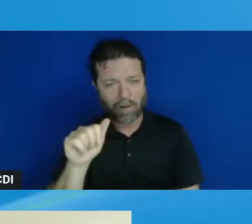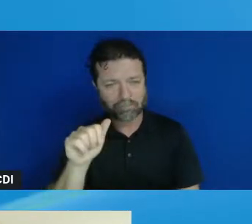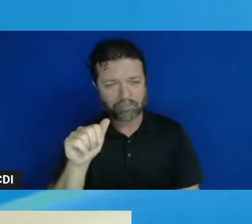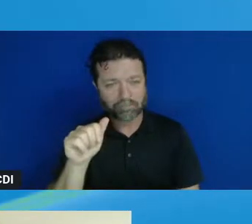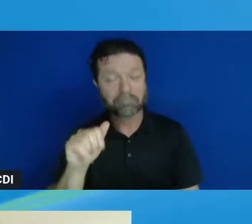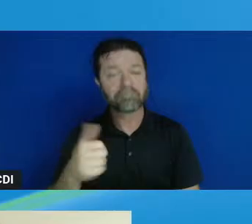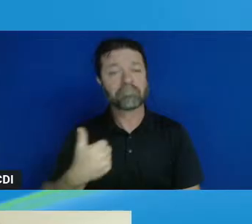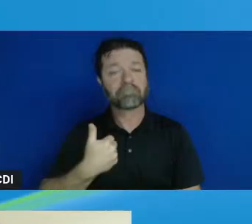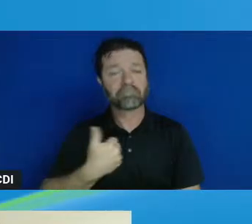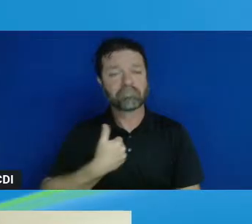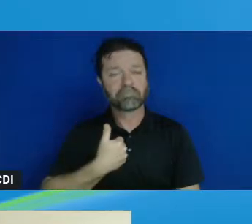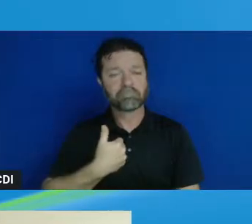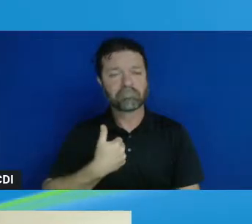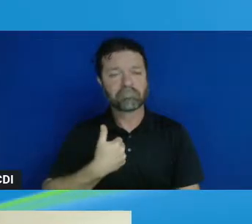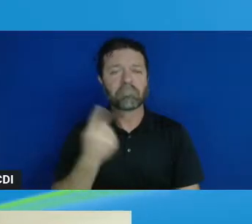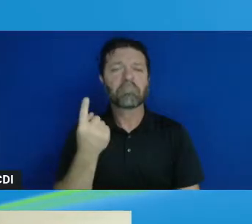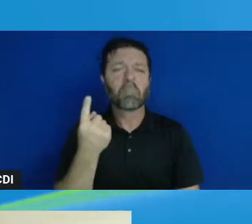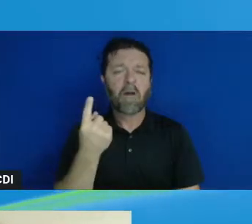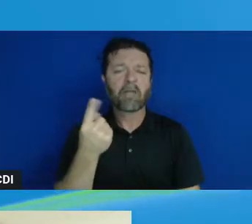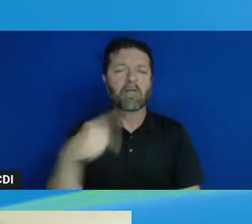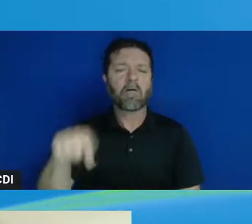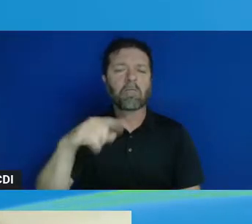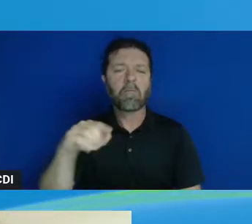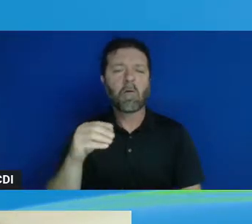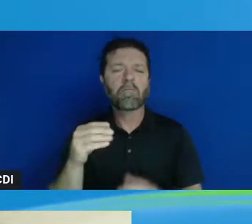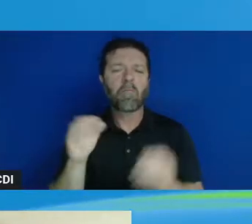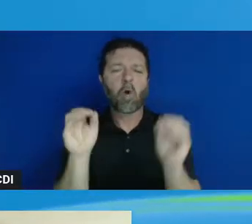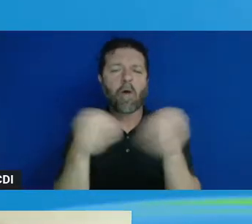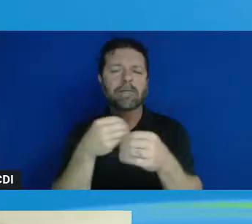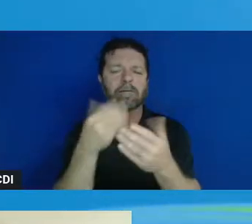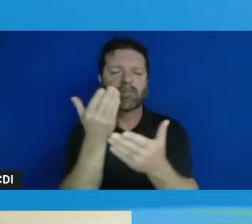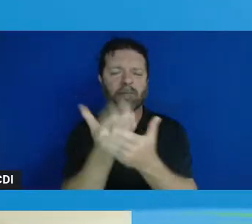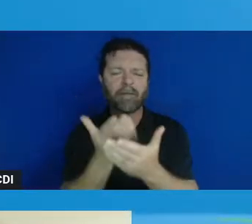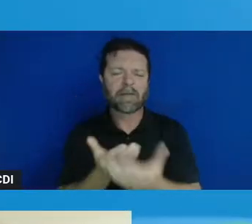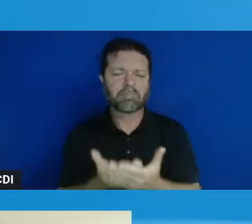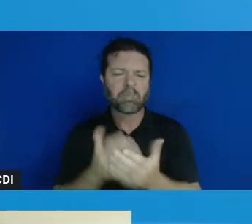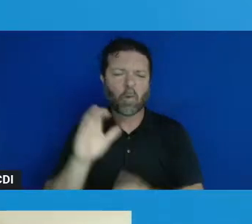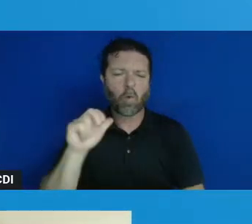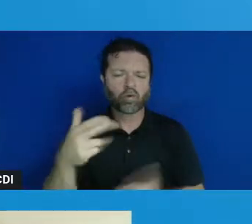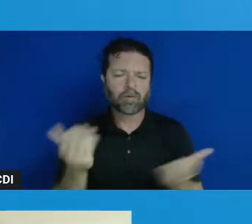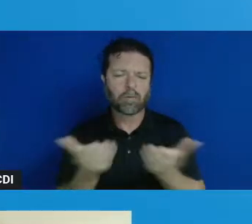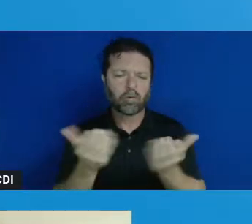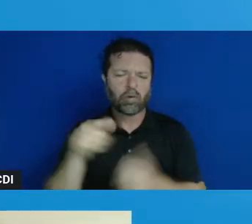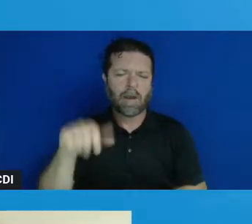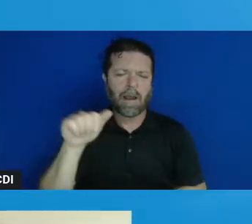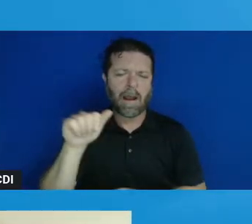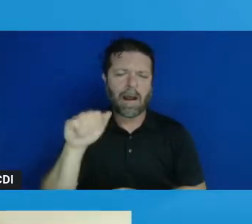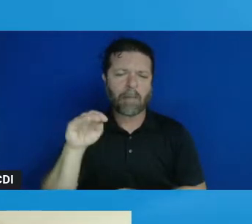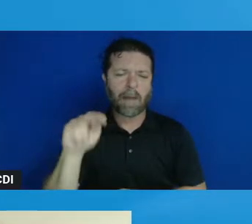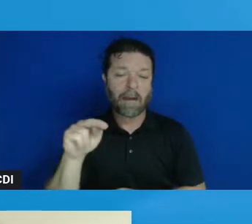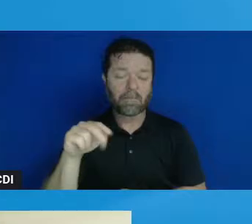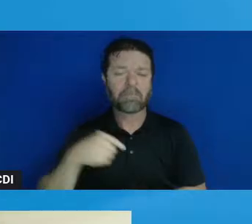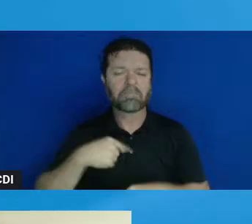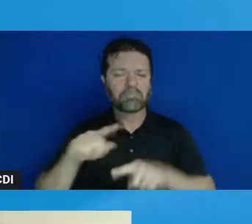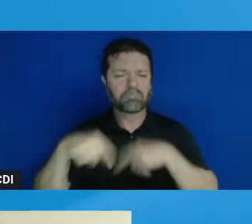of the office verifications coaches here at AMN. I have been with the company for about 8 years